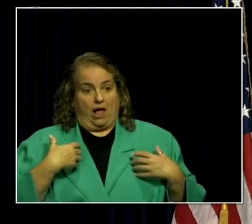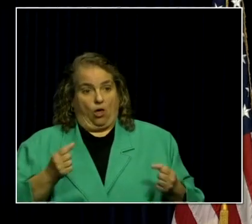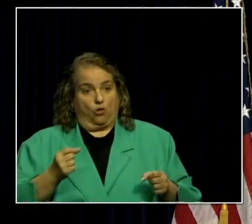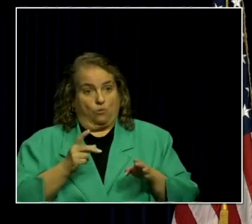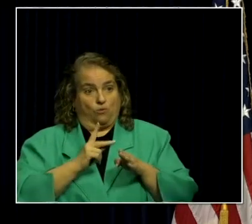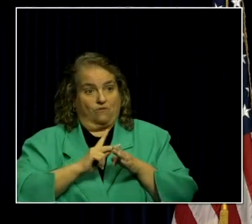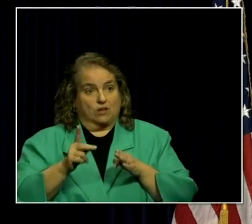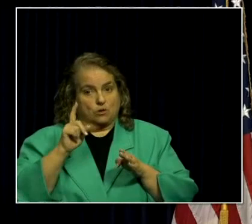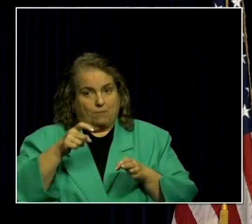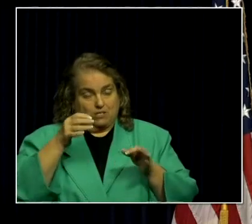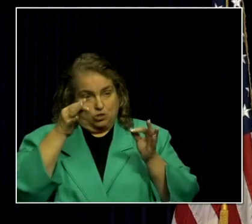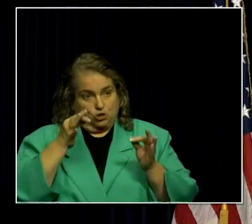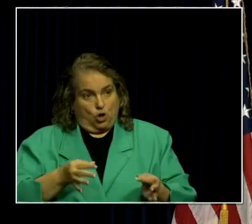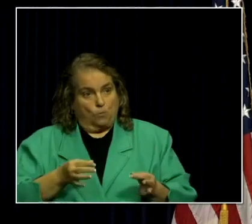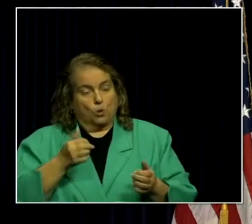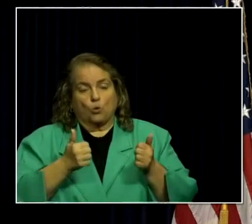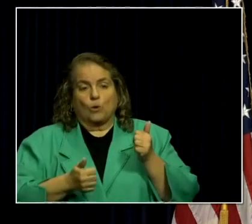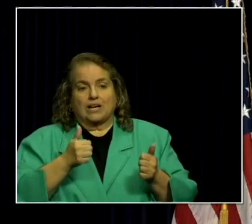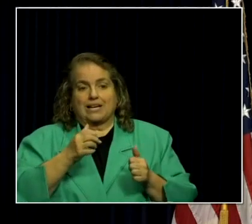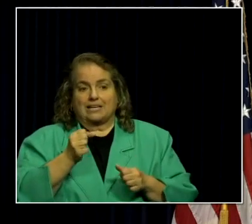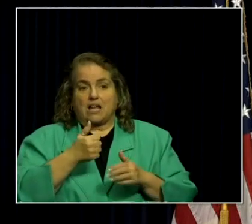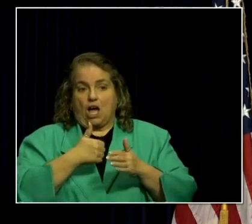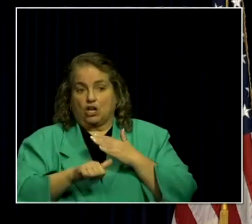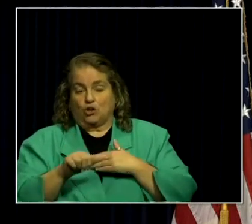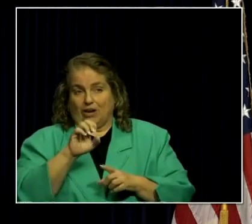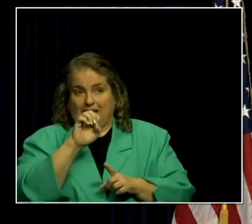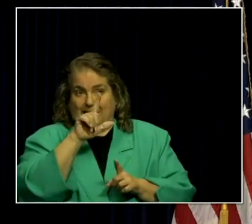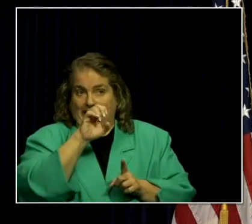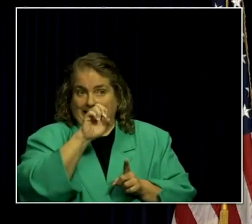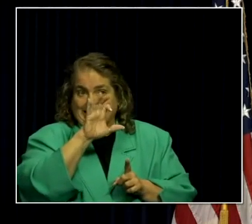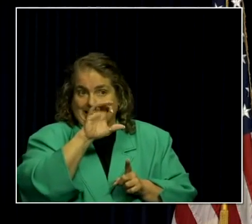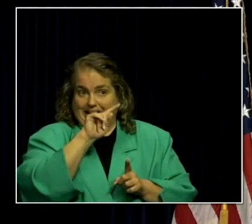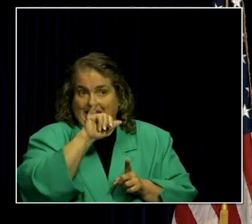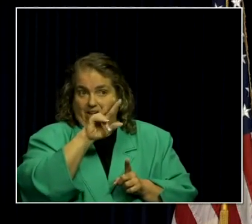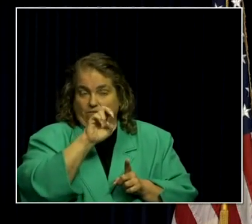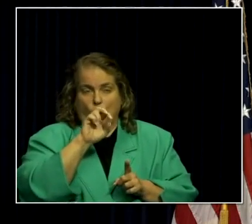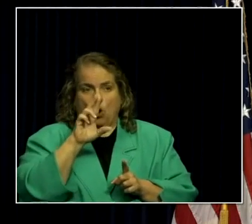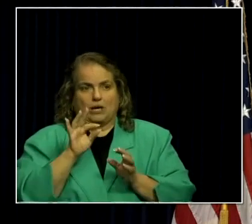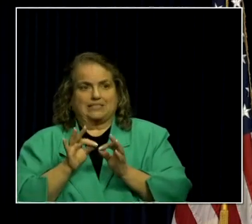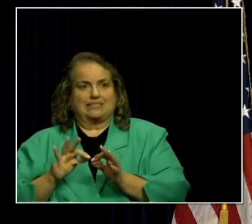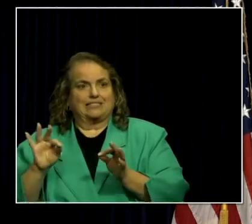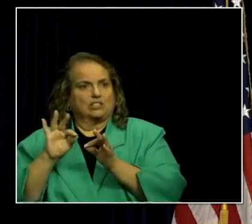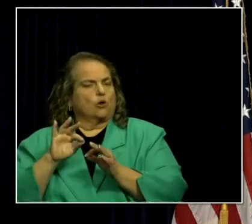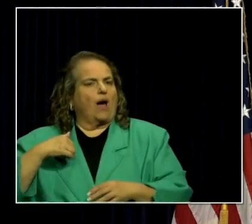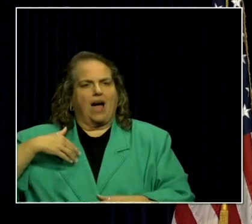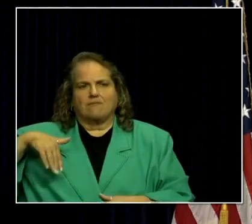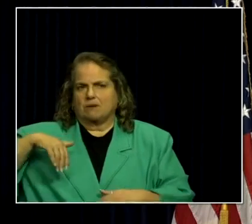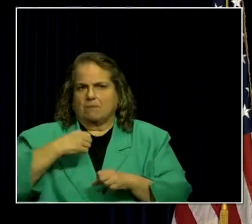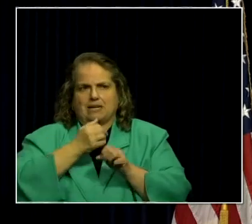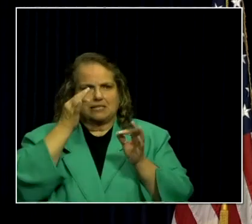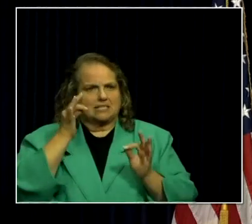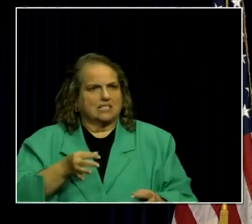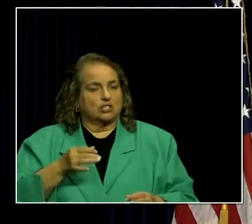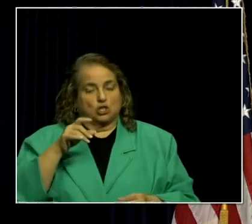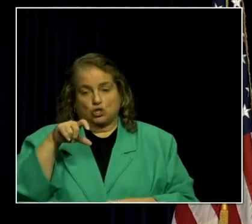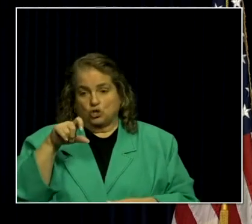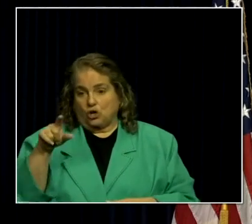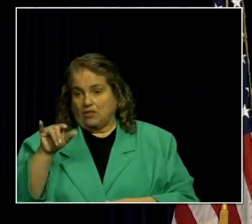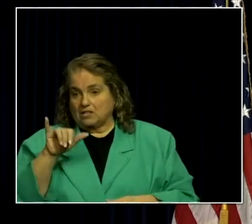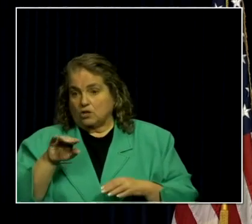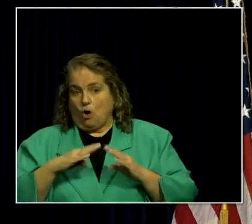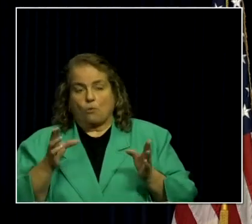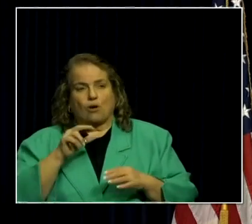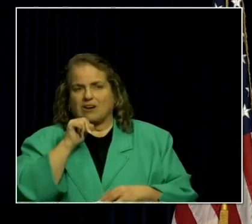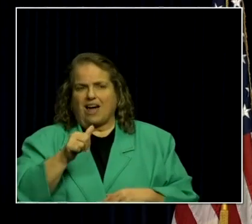determine what falls in the elective or the essential. I have not made one single decision on that. My focus is